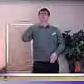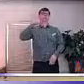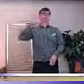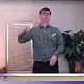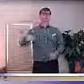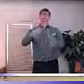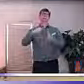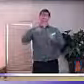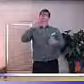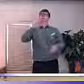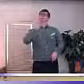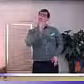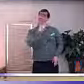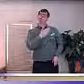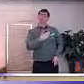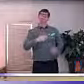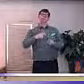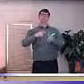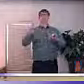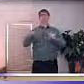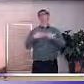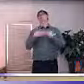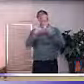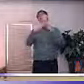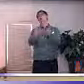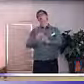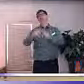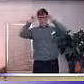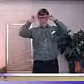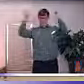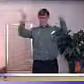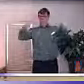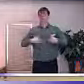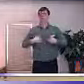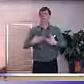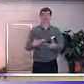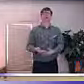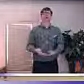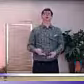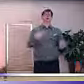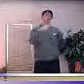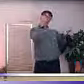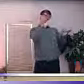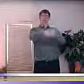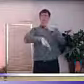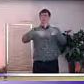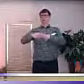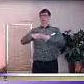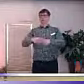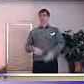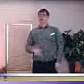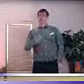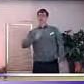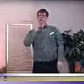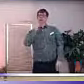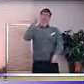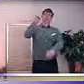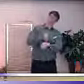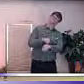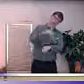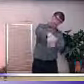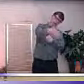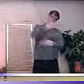be, to share your wondrous gifts with this world, to step into